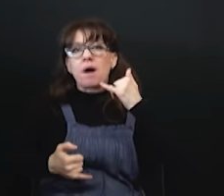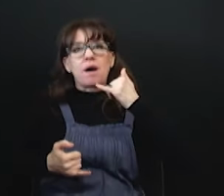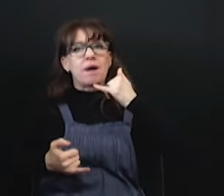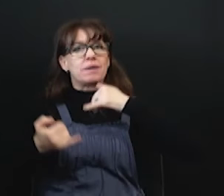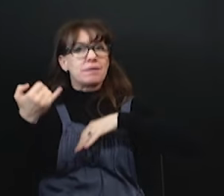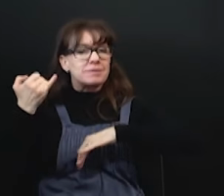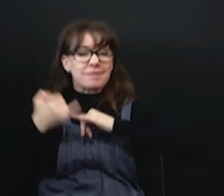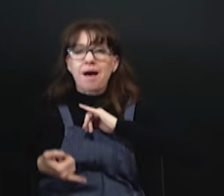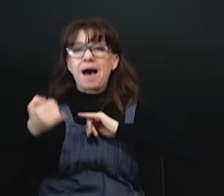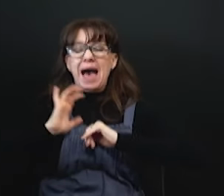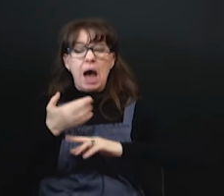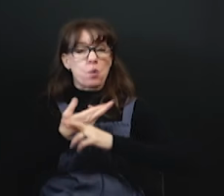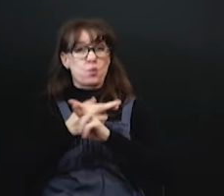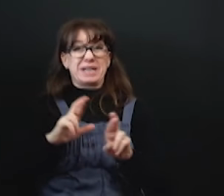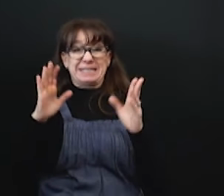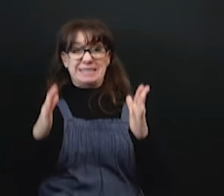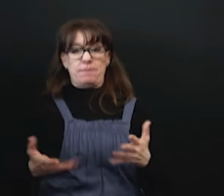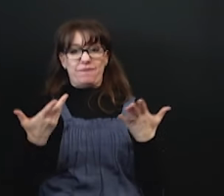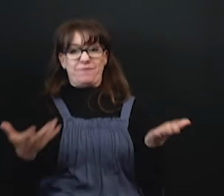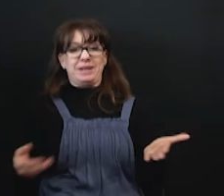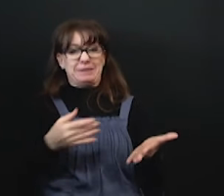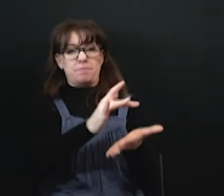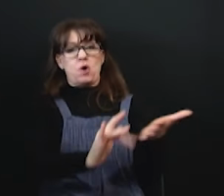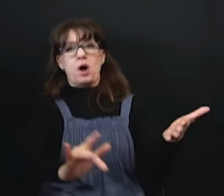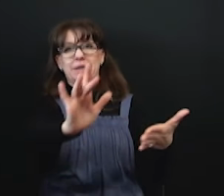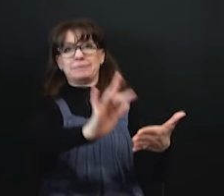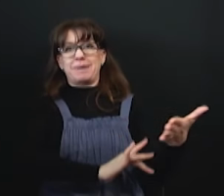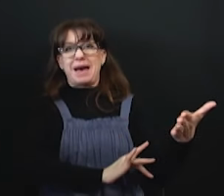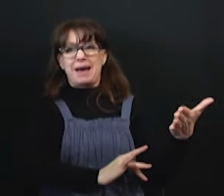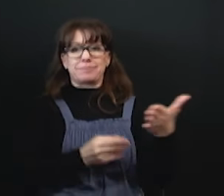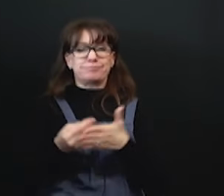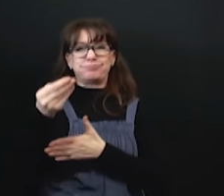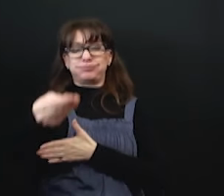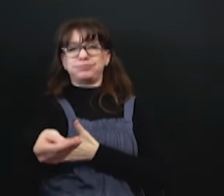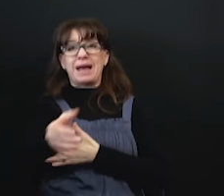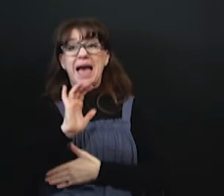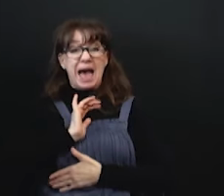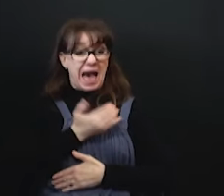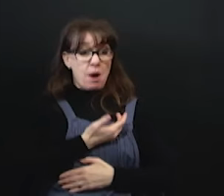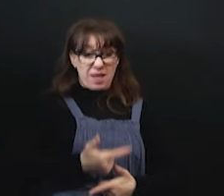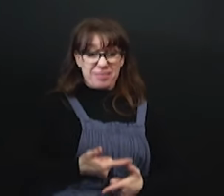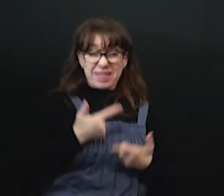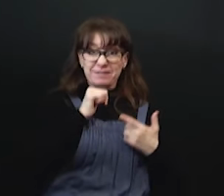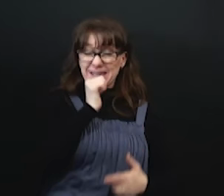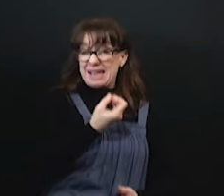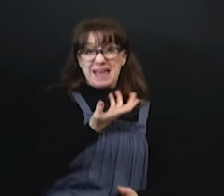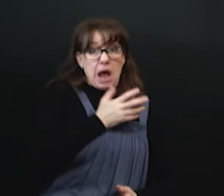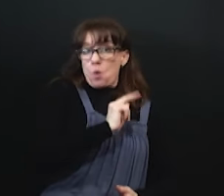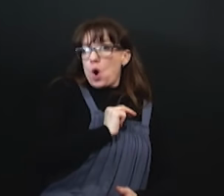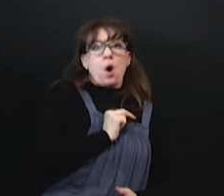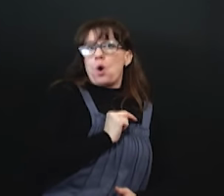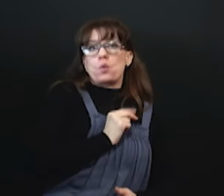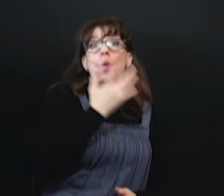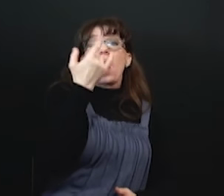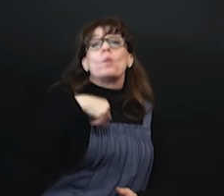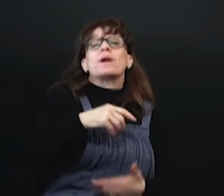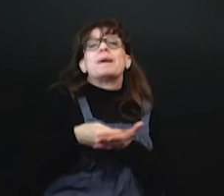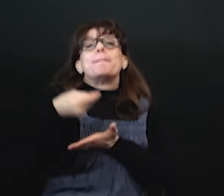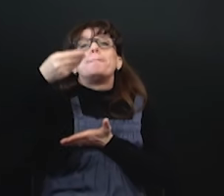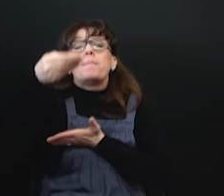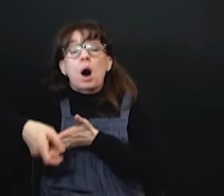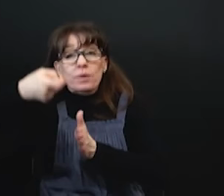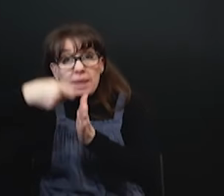our Redeemer, the one who has bought us back. Our lives, my friends, are not even our own, for we have been bought with a